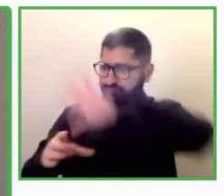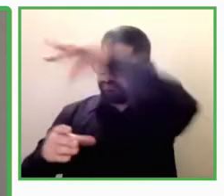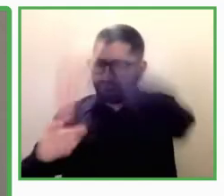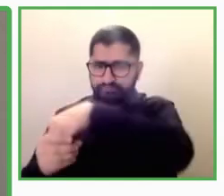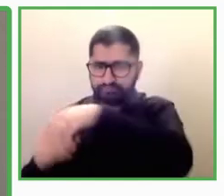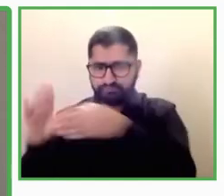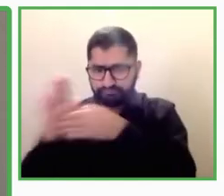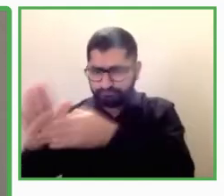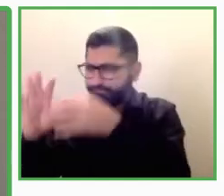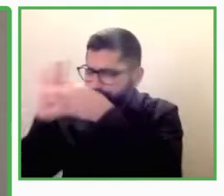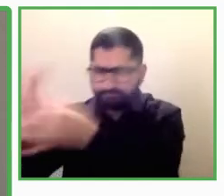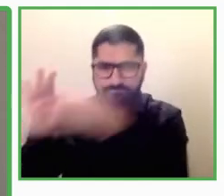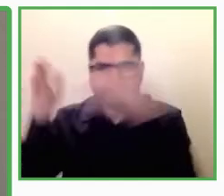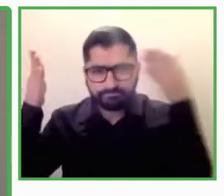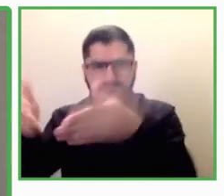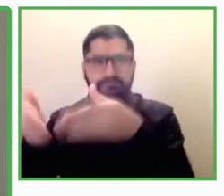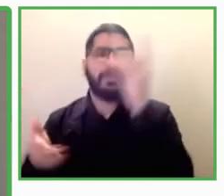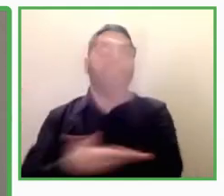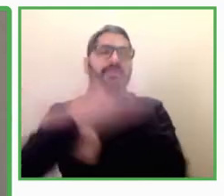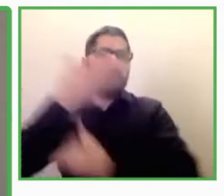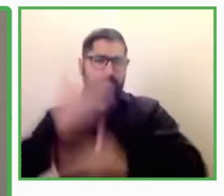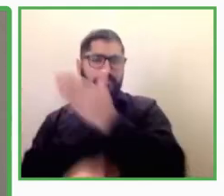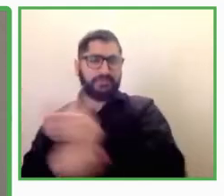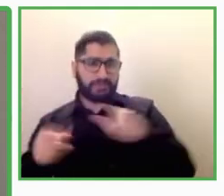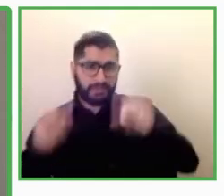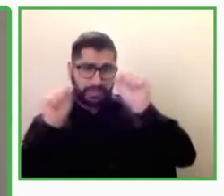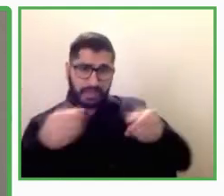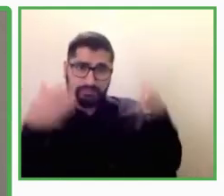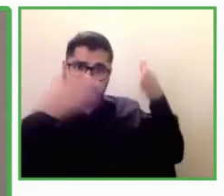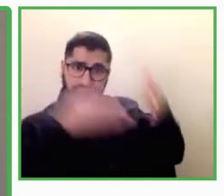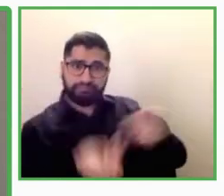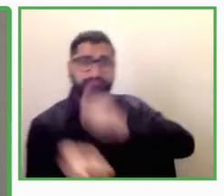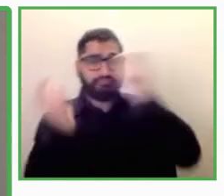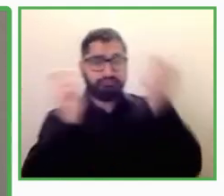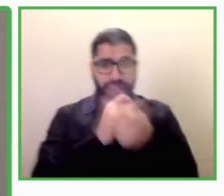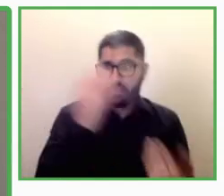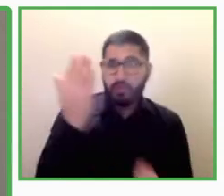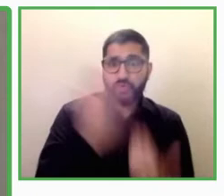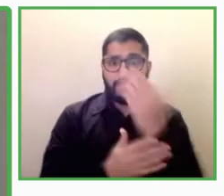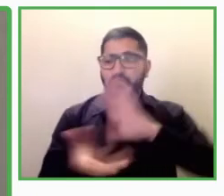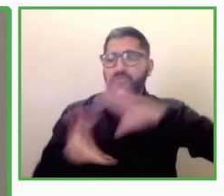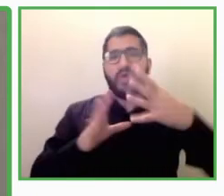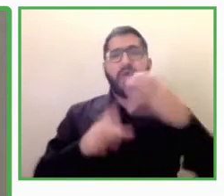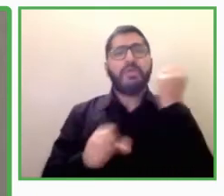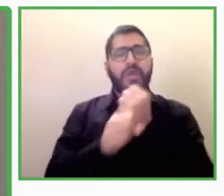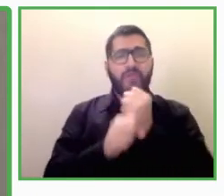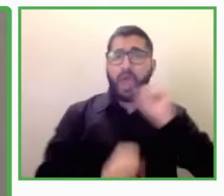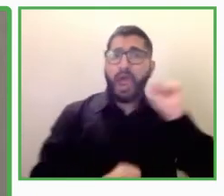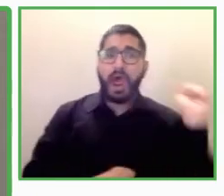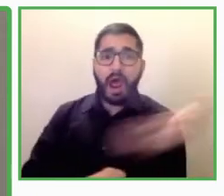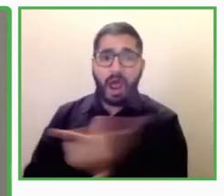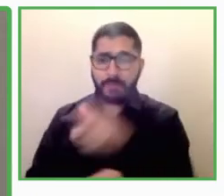these different training problems that are linked to the new ways of working that we all,